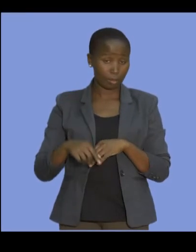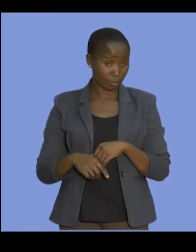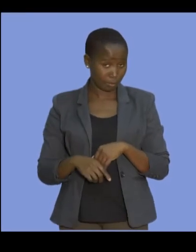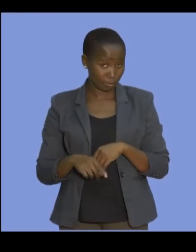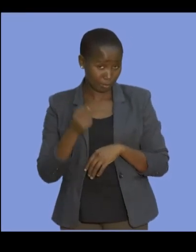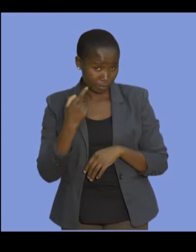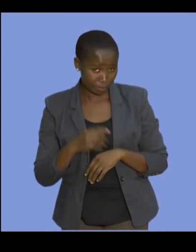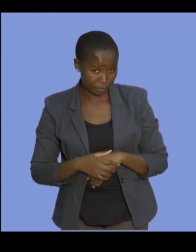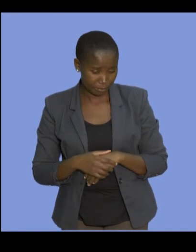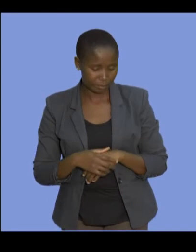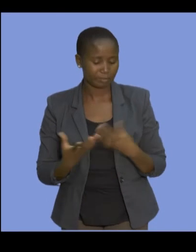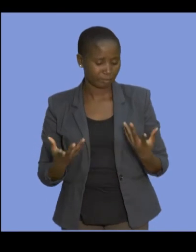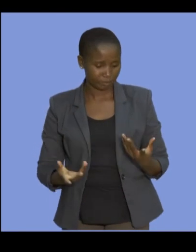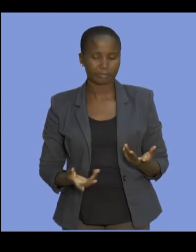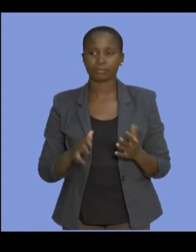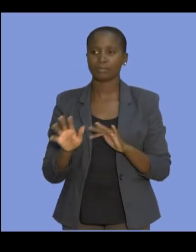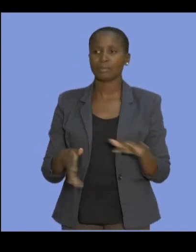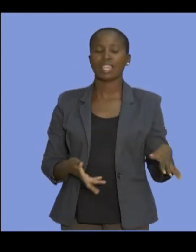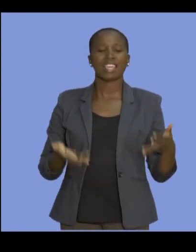So now, what are you going to do?